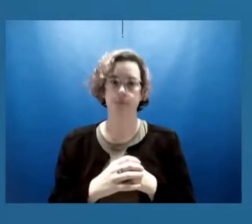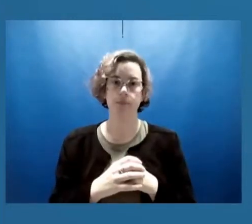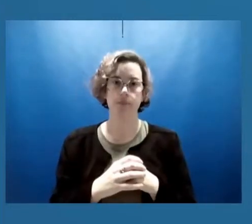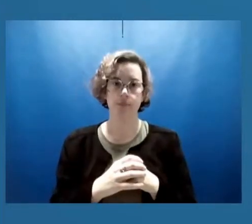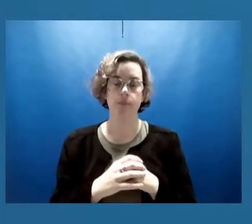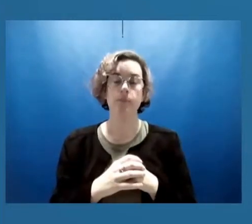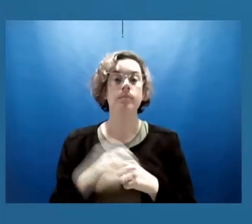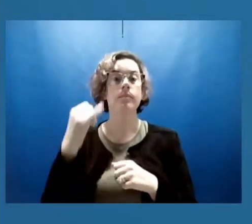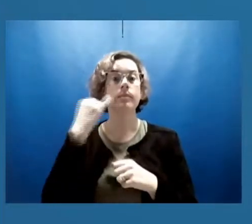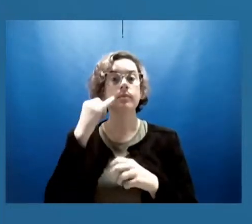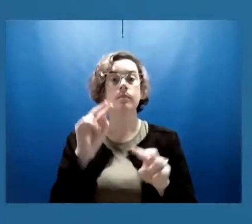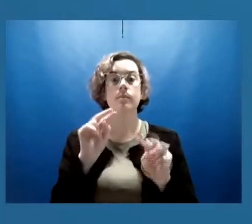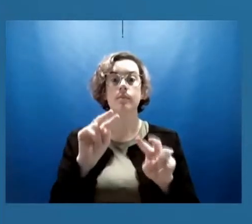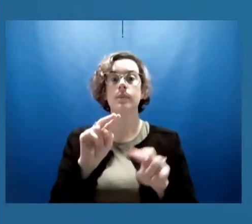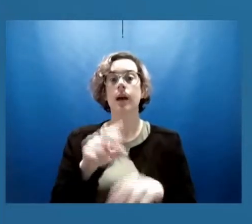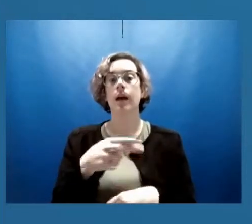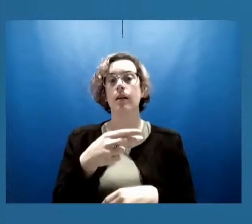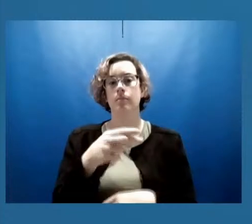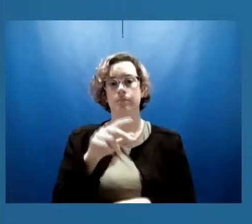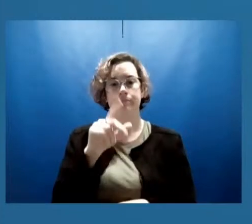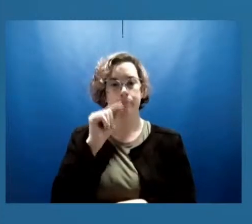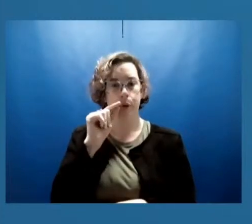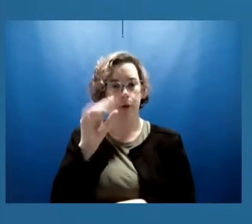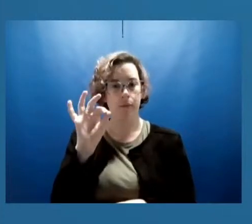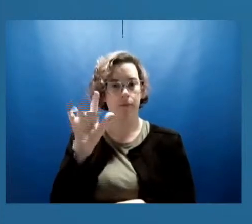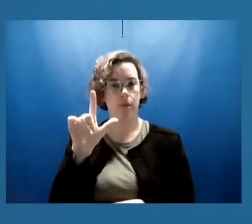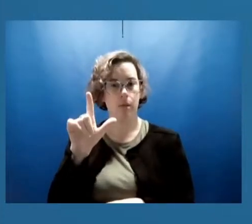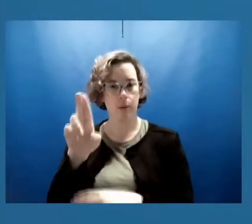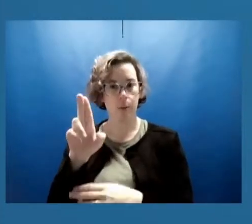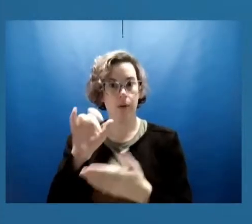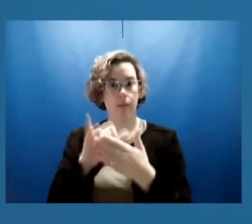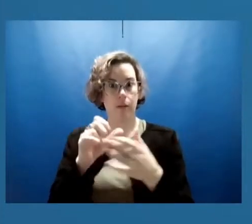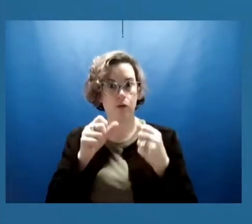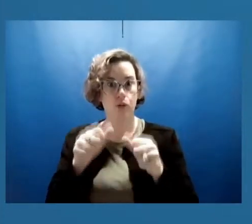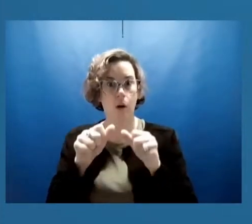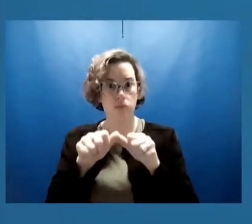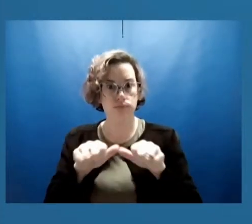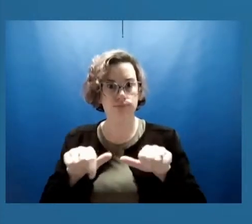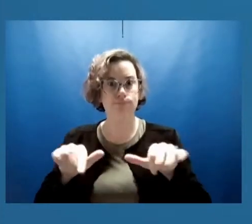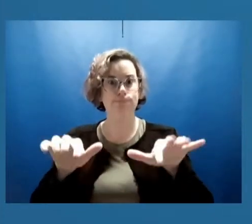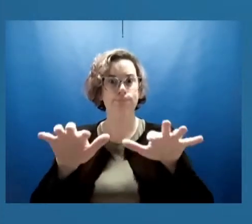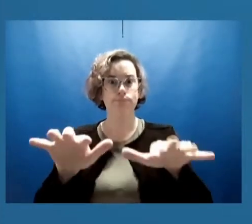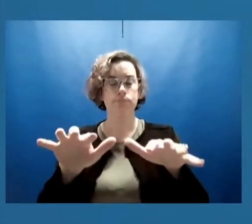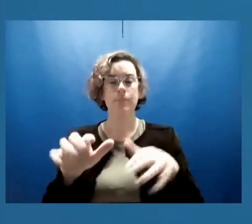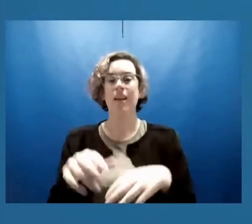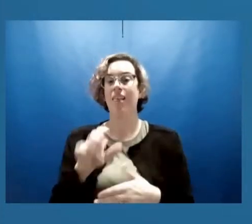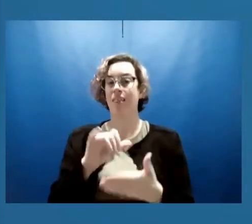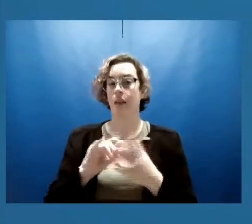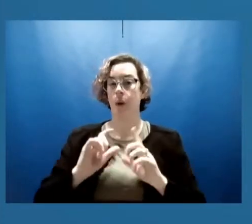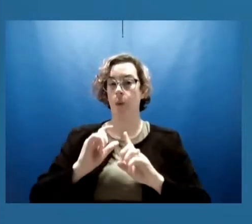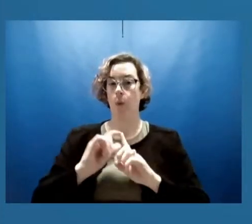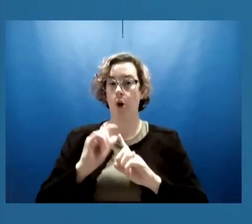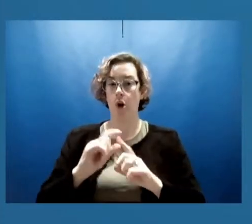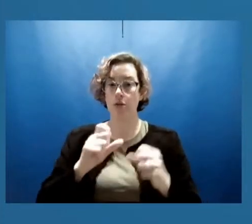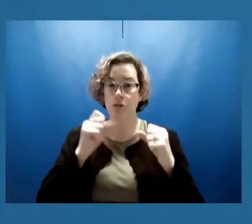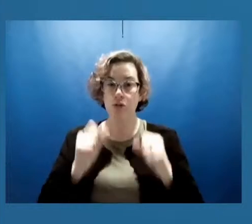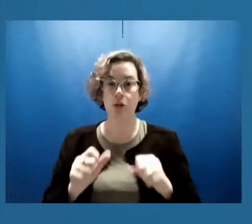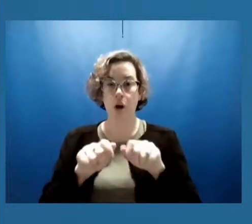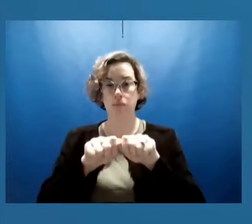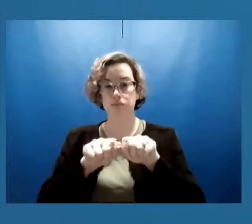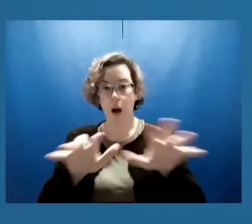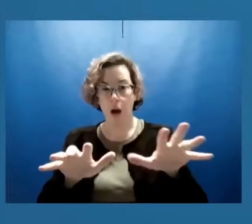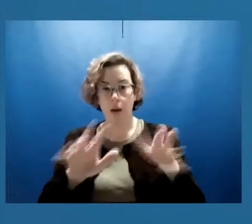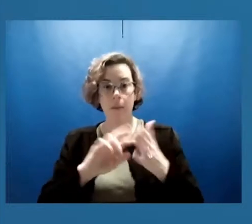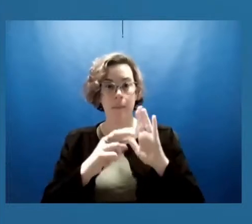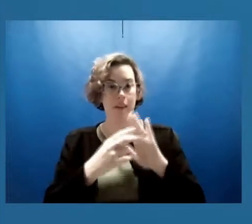think about H5N1, it's called highly pathogenic avian influenza. What highly pathogenic means is when it infects the chicken, it